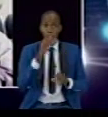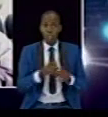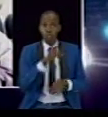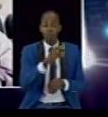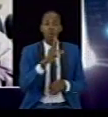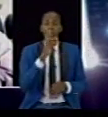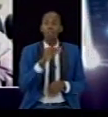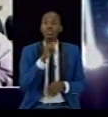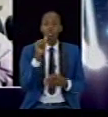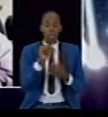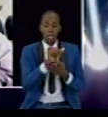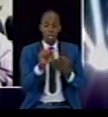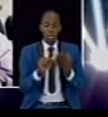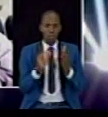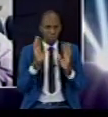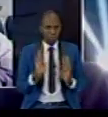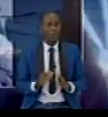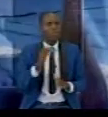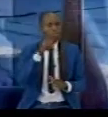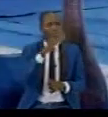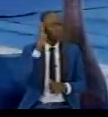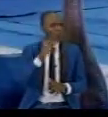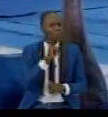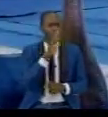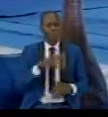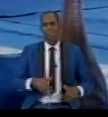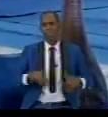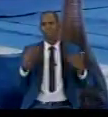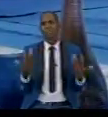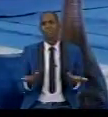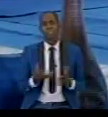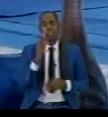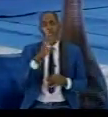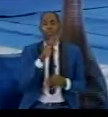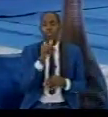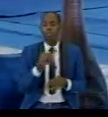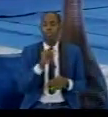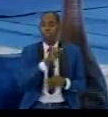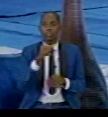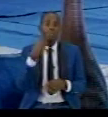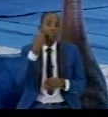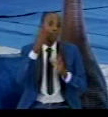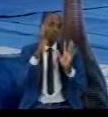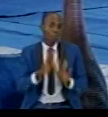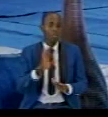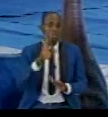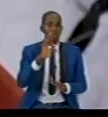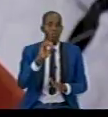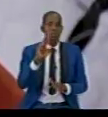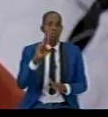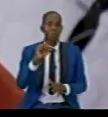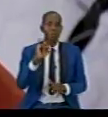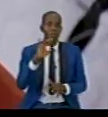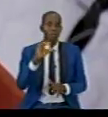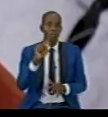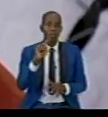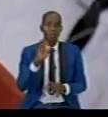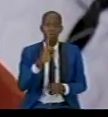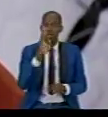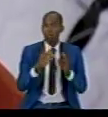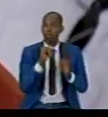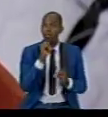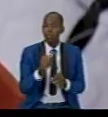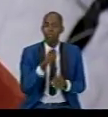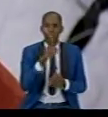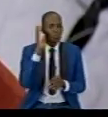adulterer you will not be angry if you were not a fornicator you're not be angry I came to show you the way out